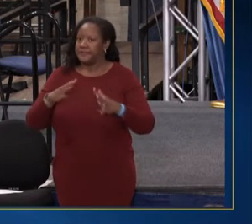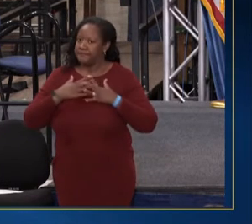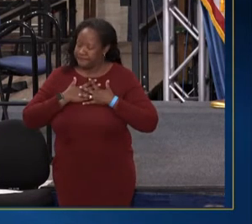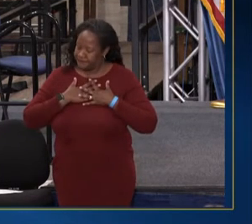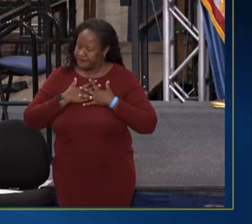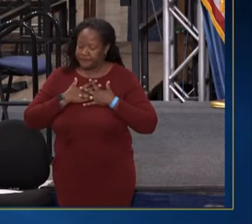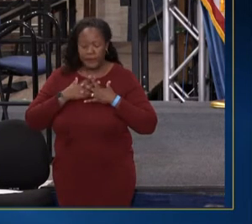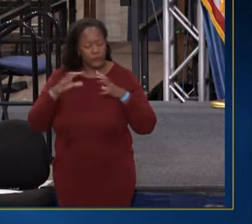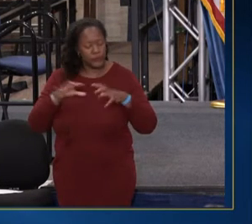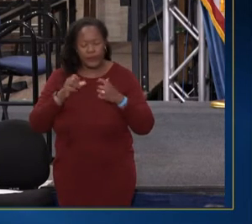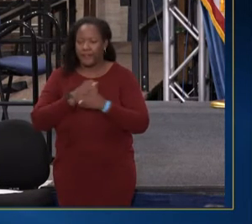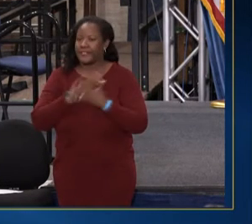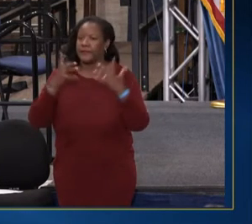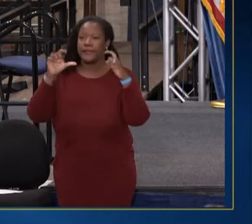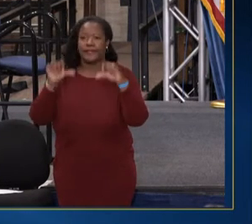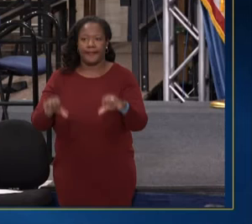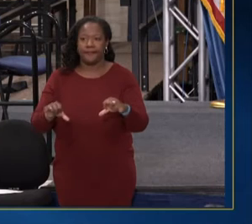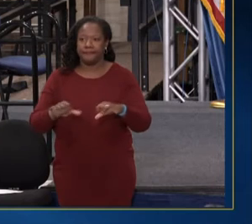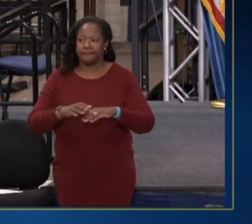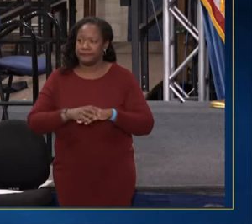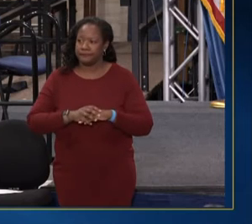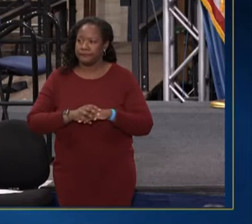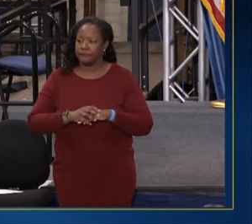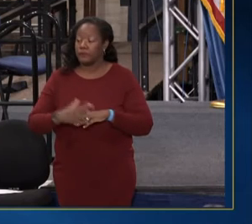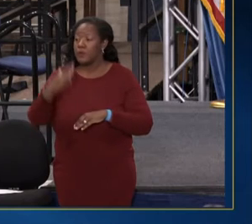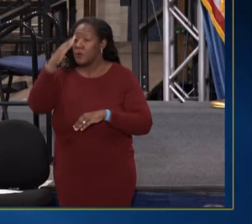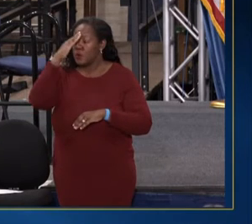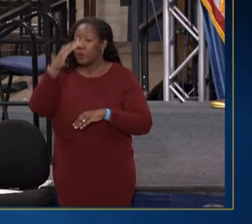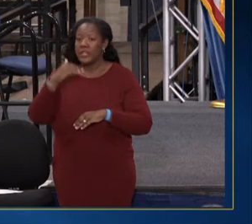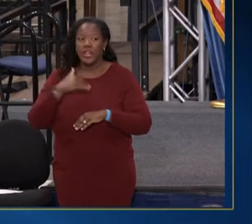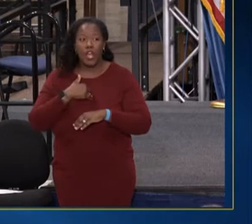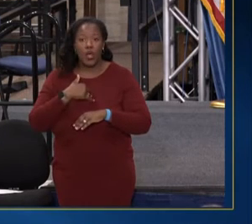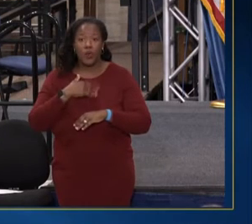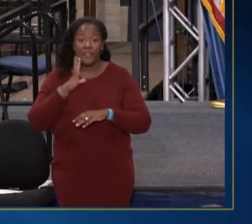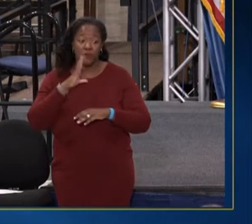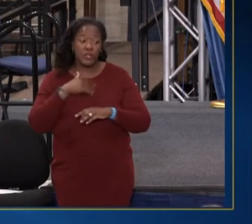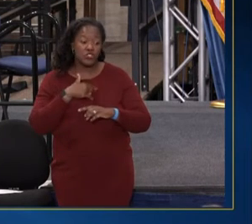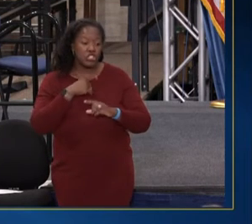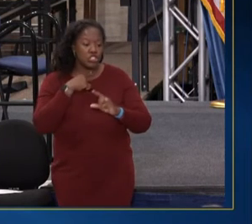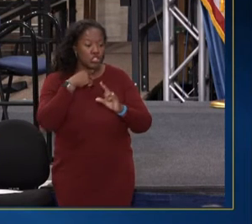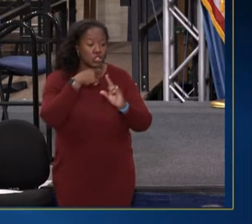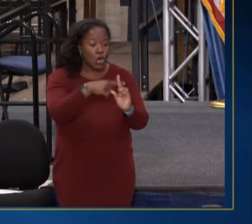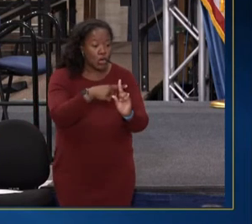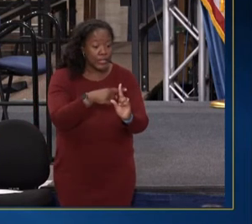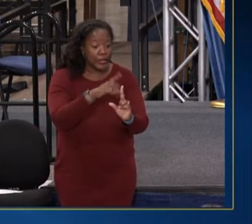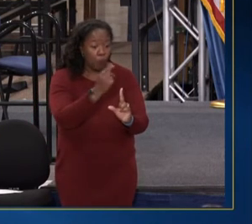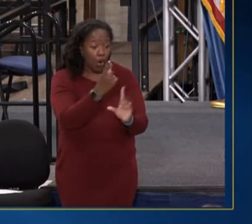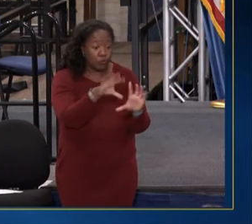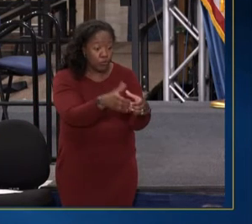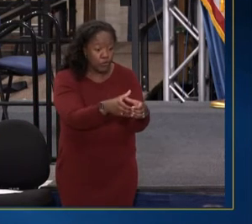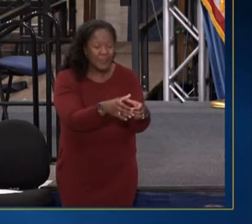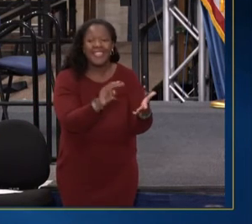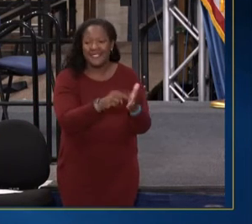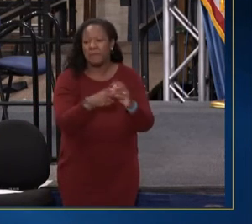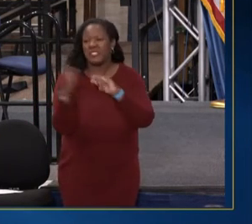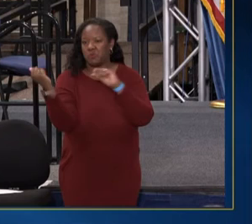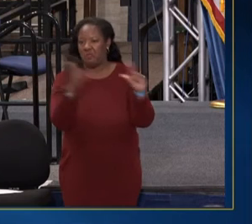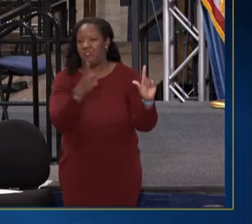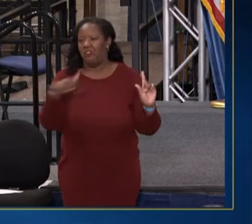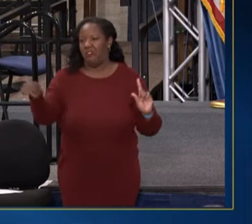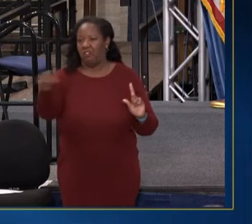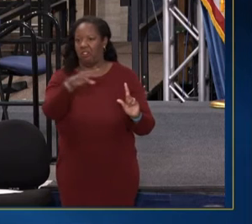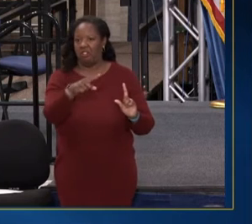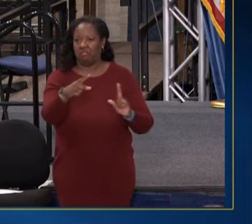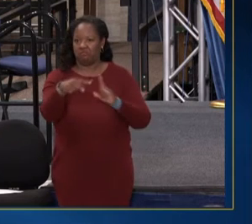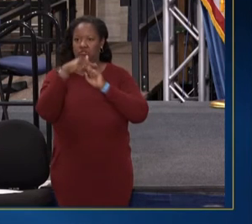can, because we know that targeting some targets all of us. We know that if we stand up for